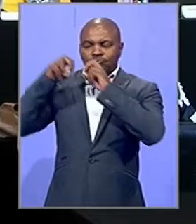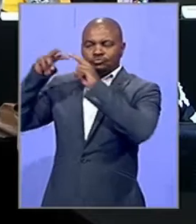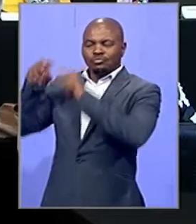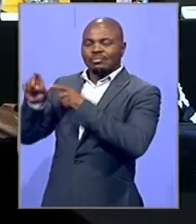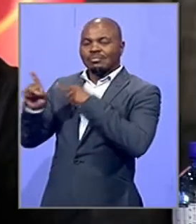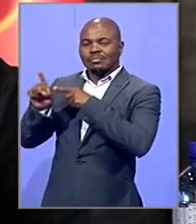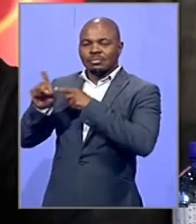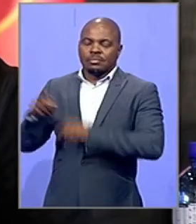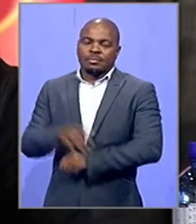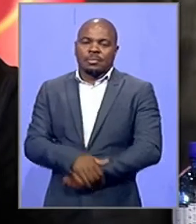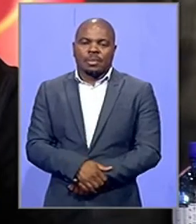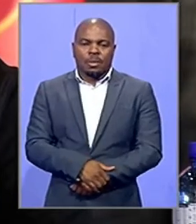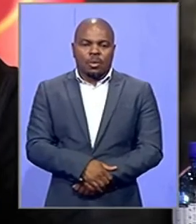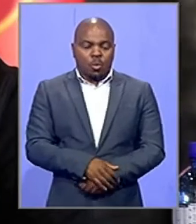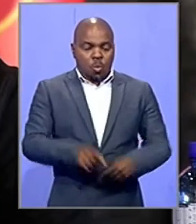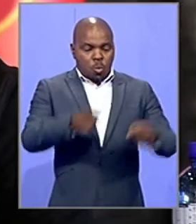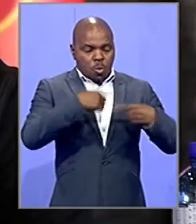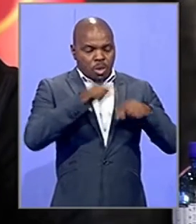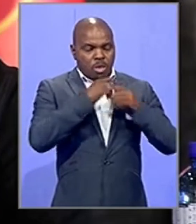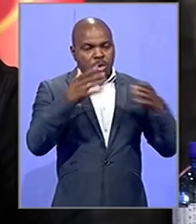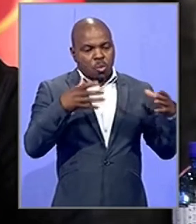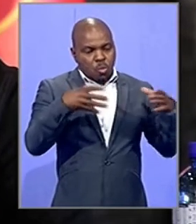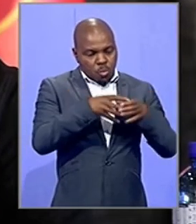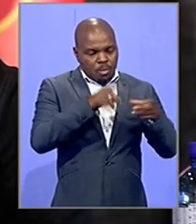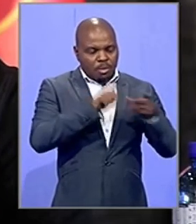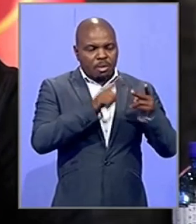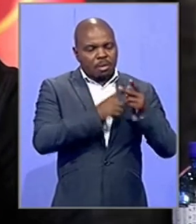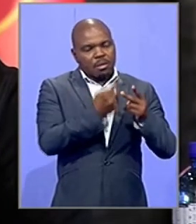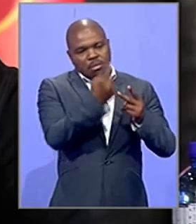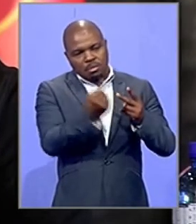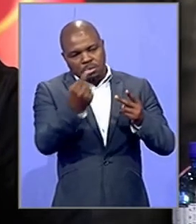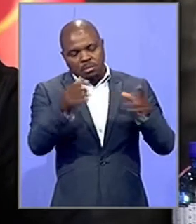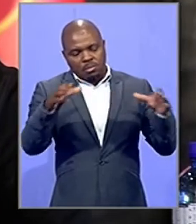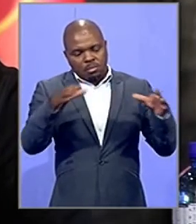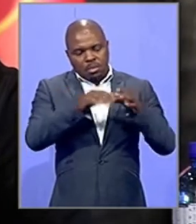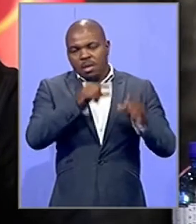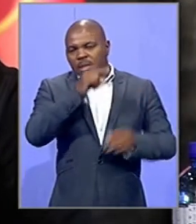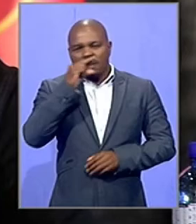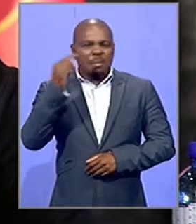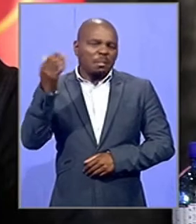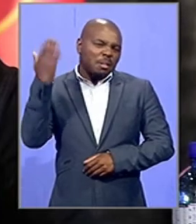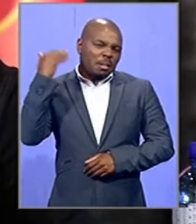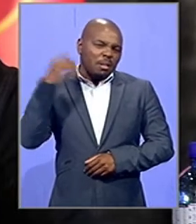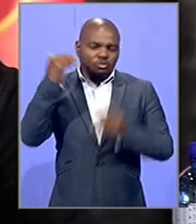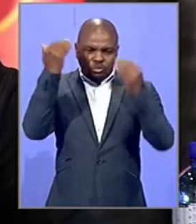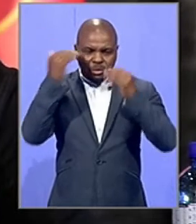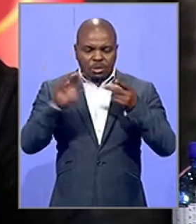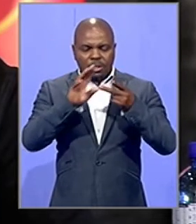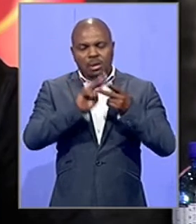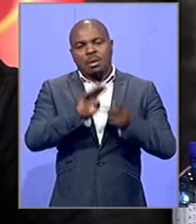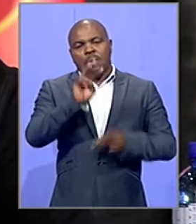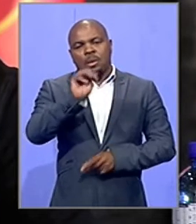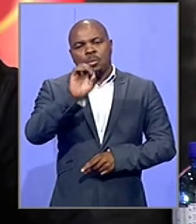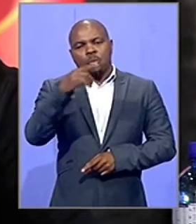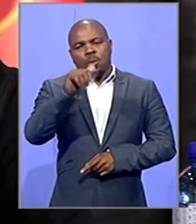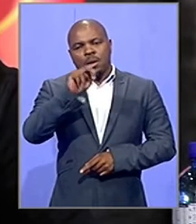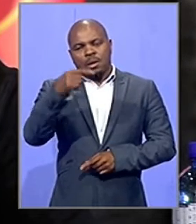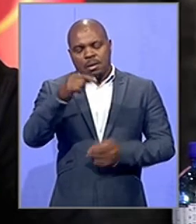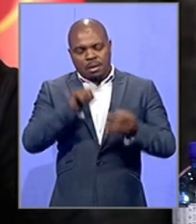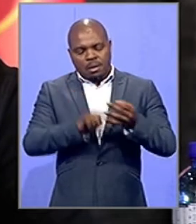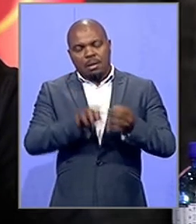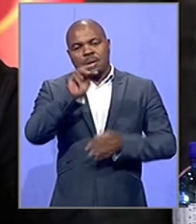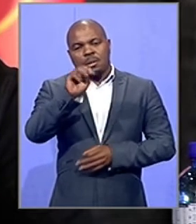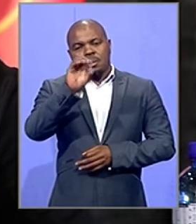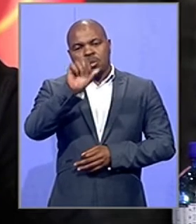diphuputso. We will jointly and individually submit the names of former judges Mogoeng, Dikgang